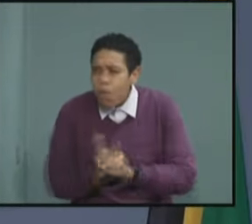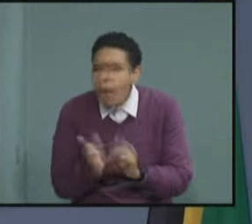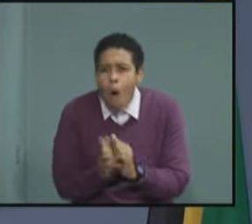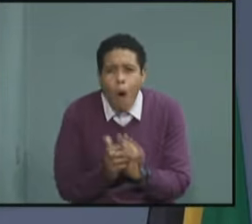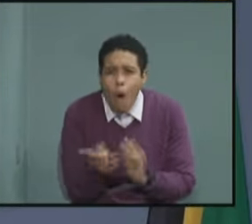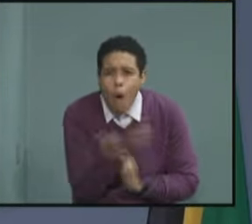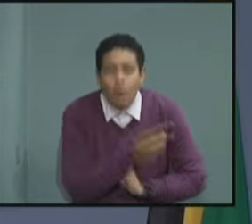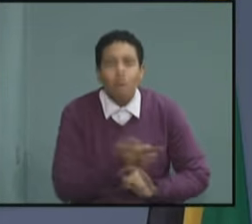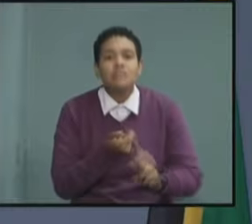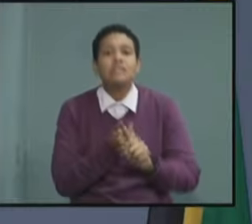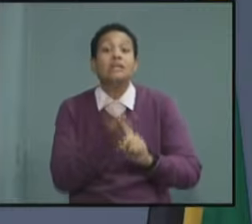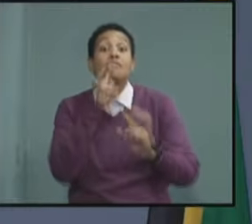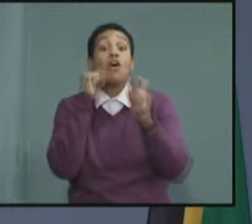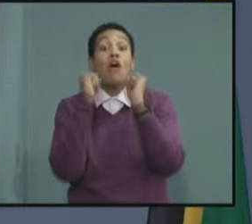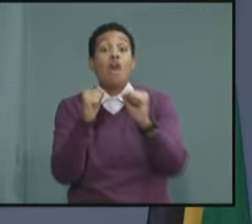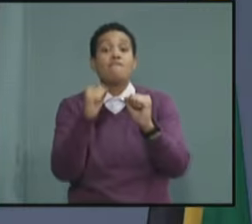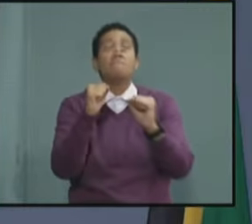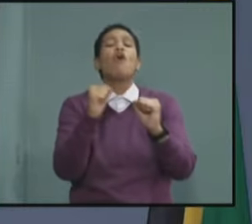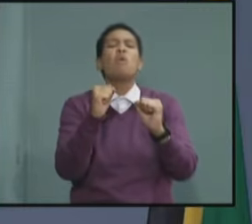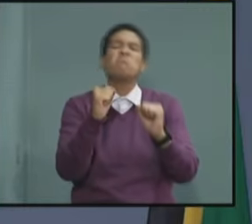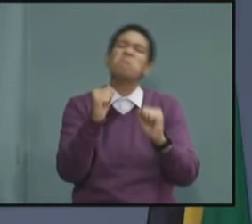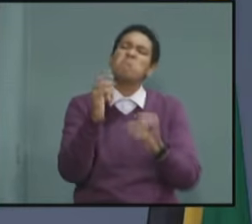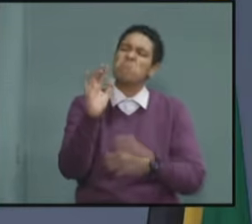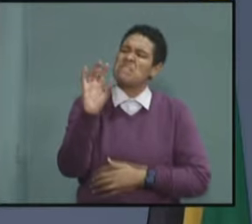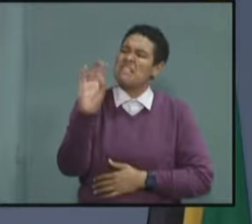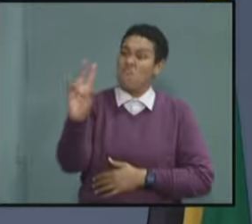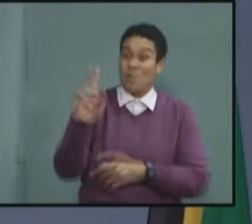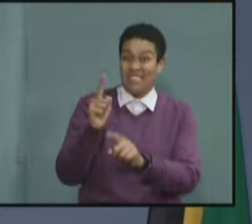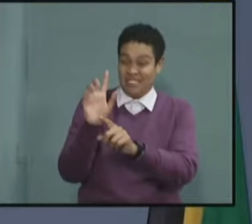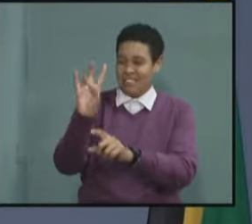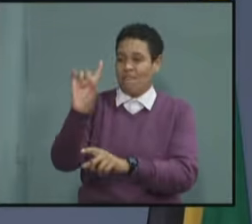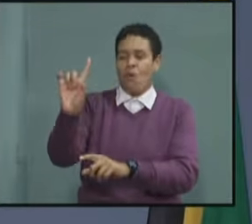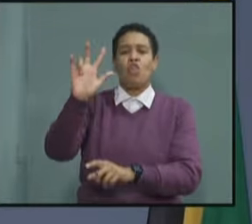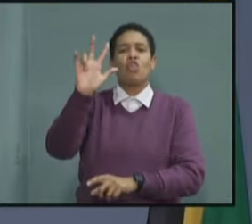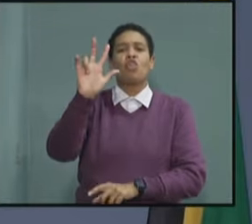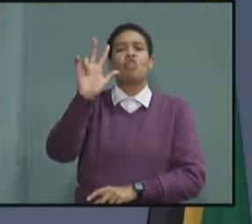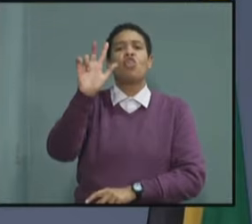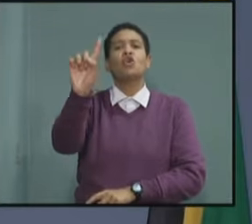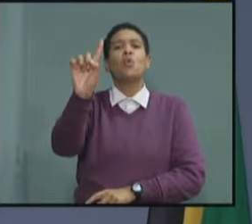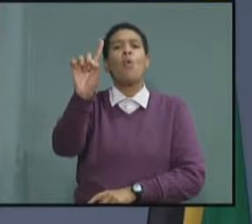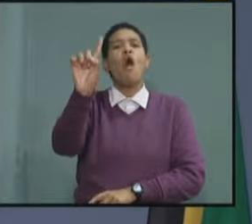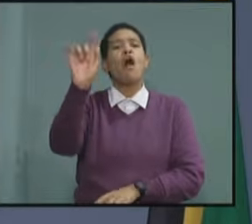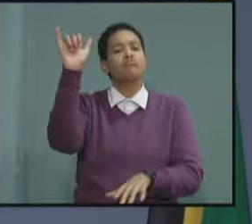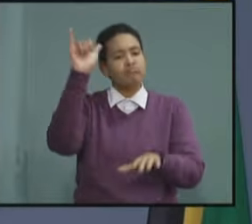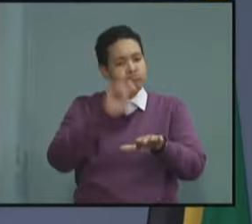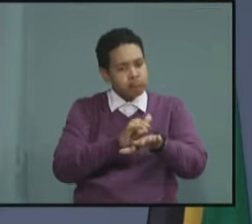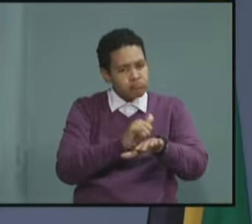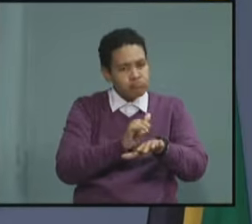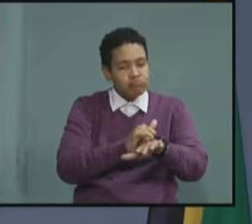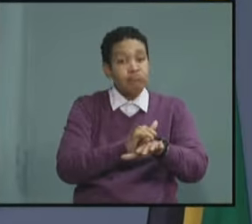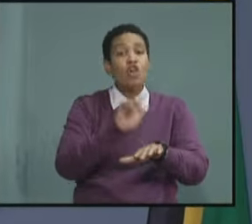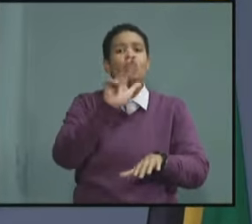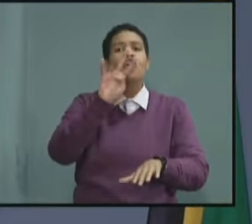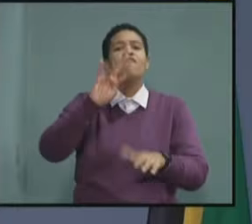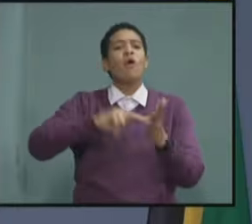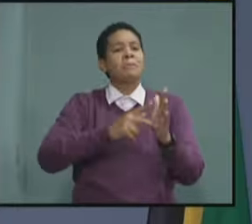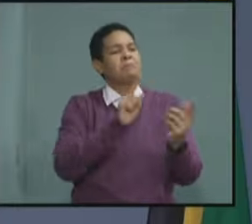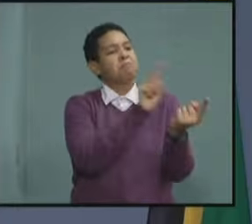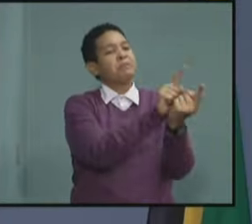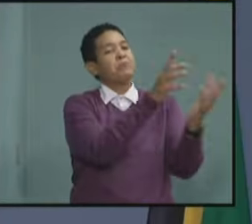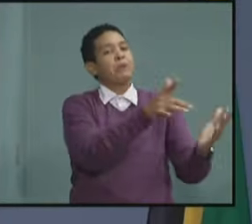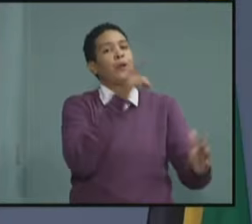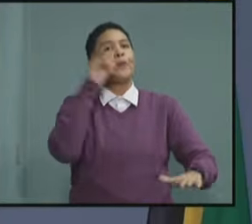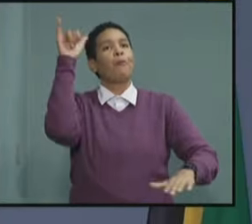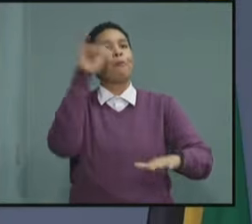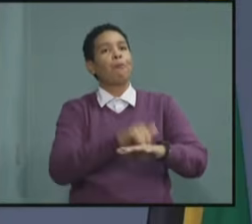71 confirmed cases, 31 are imported, 34 are contacts of a confirmed case, and